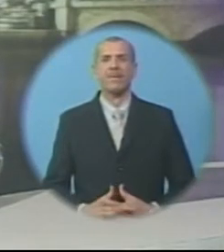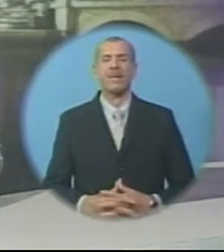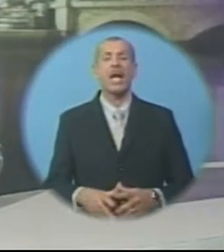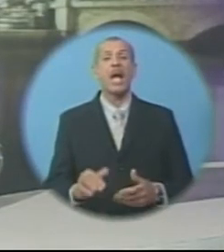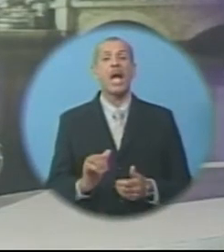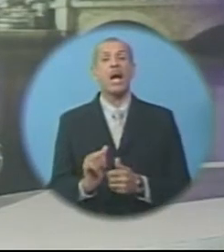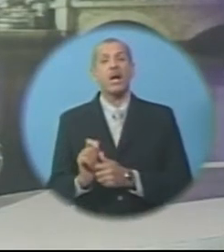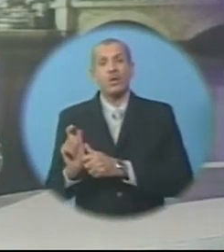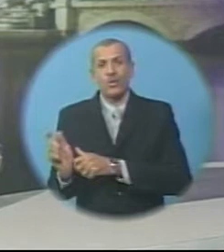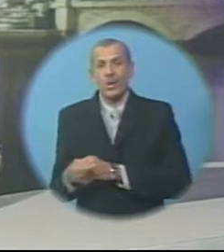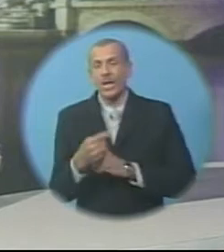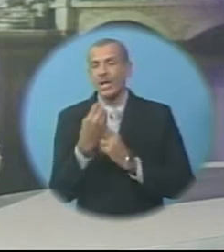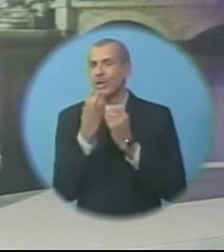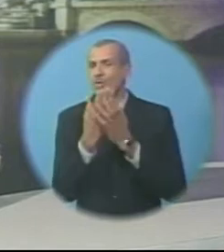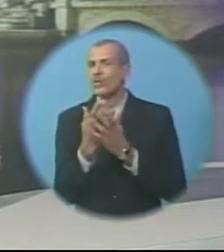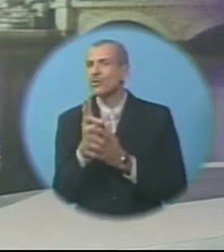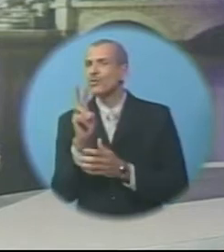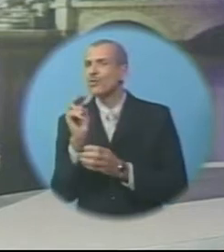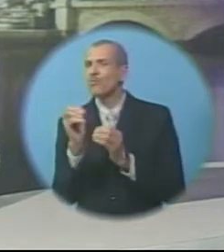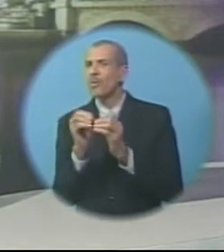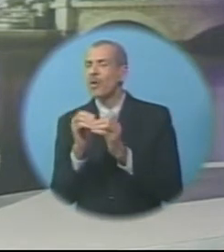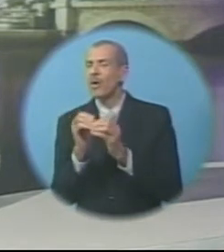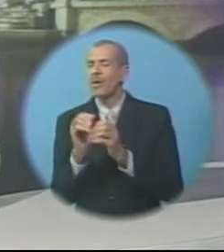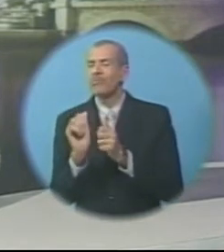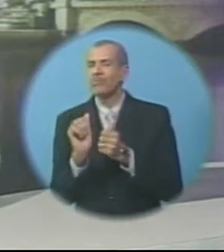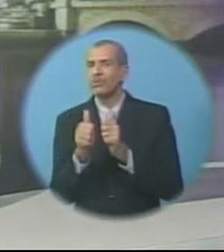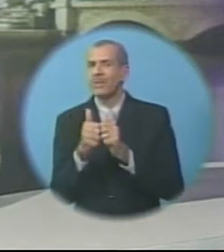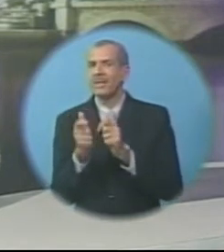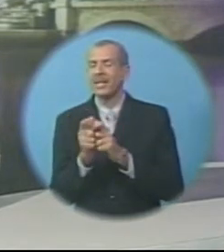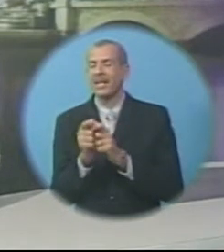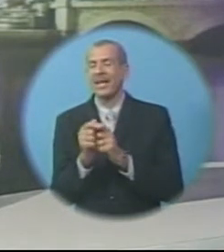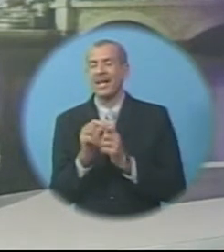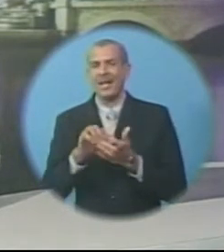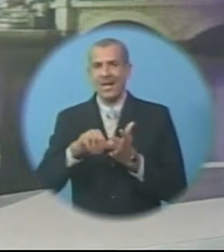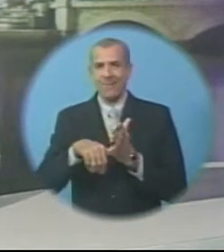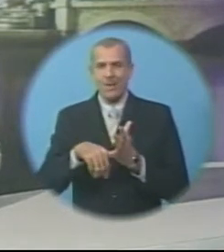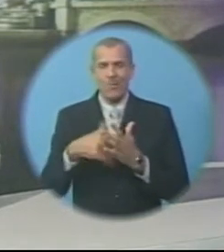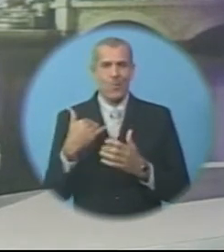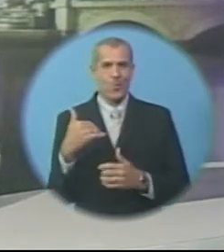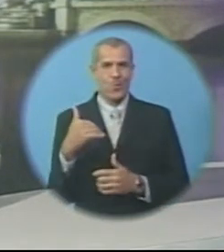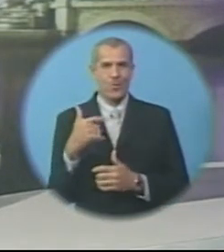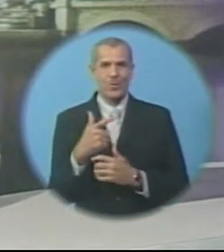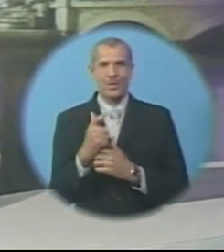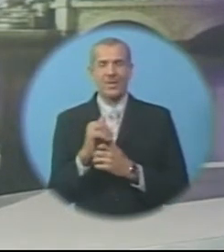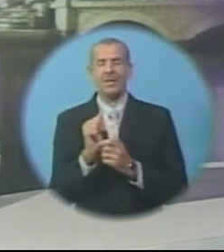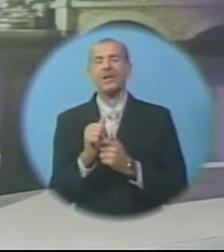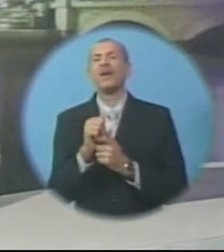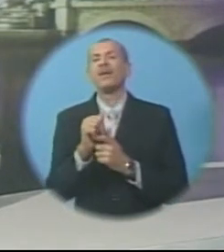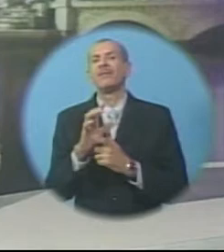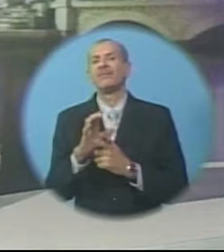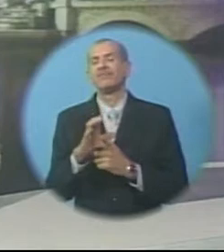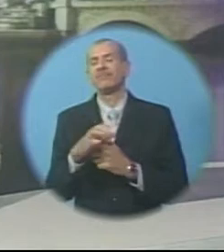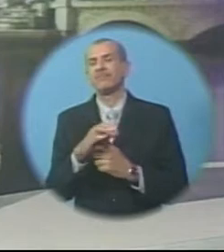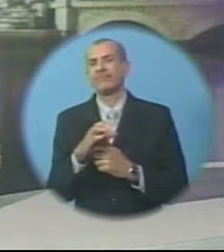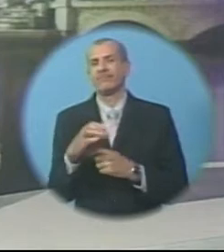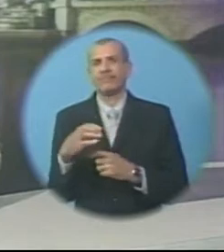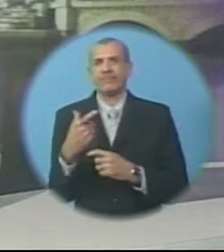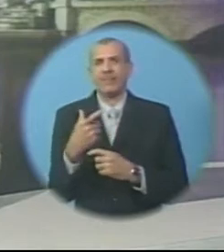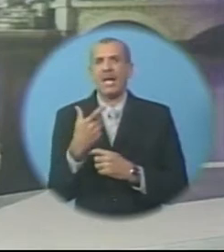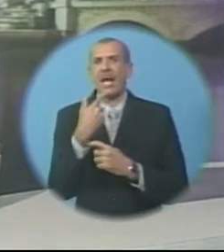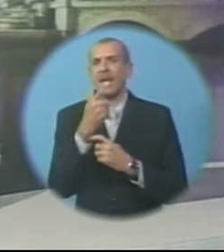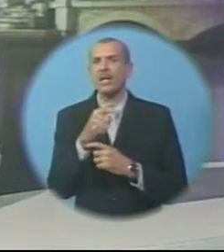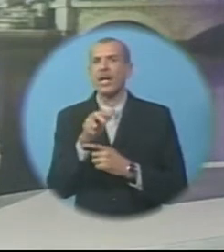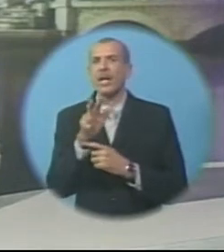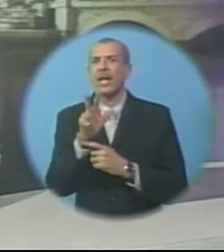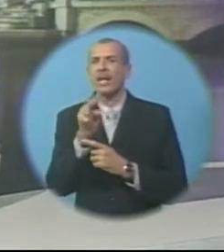Cricket news now. 2 more players impressed the selectors on the final day of the Barbados Pride PCL trial at 3W's Oval.